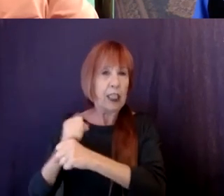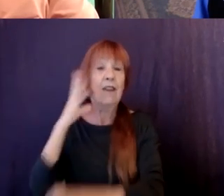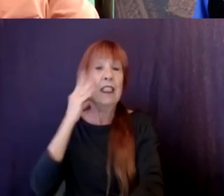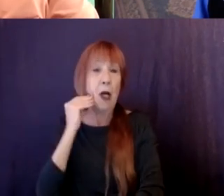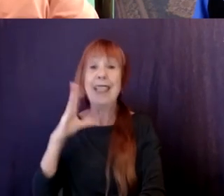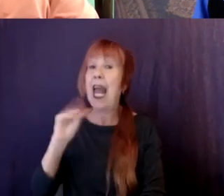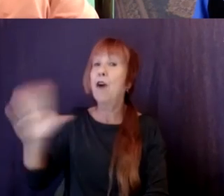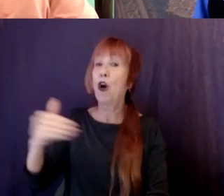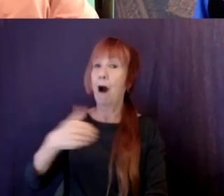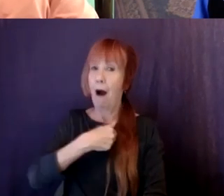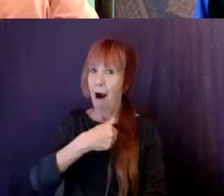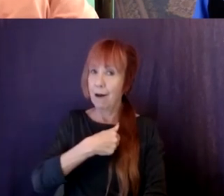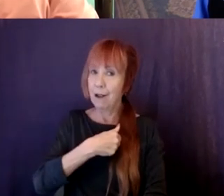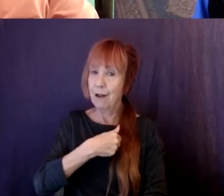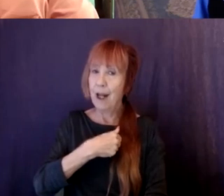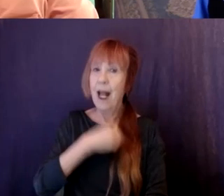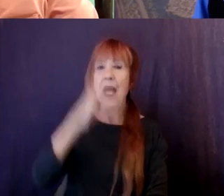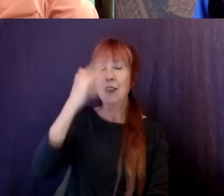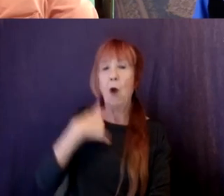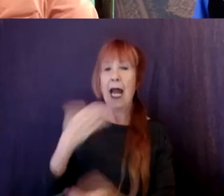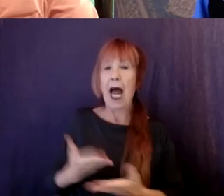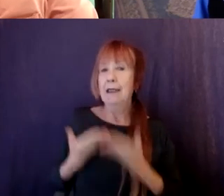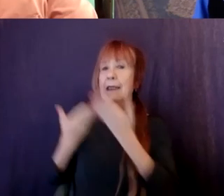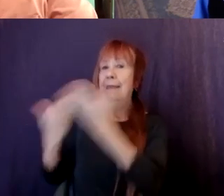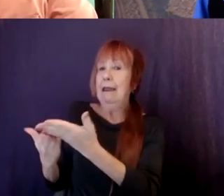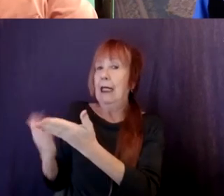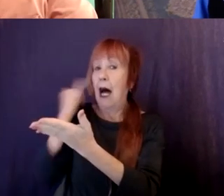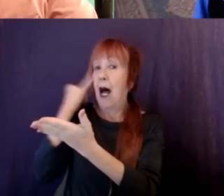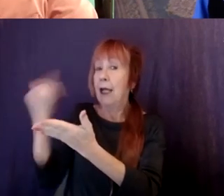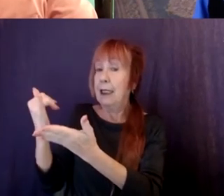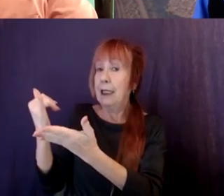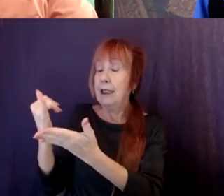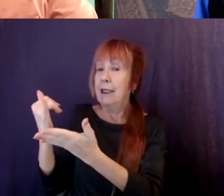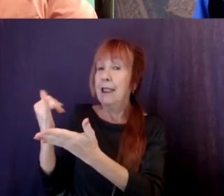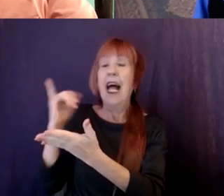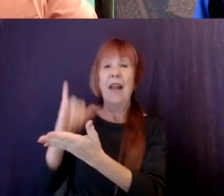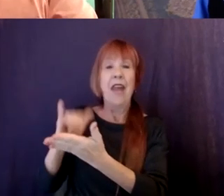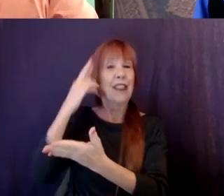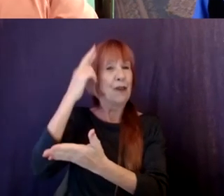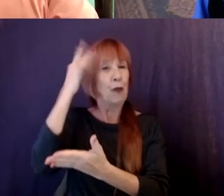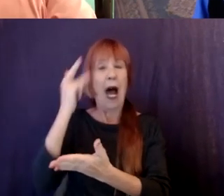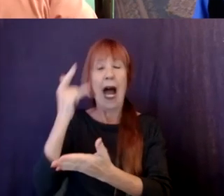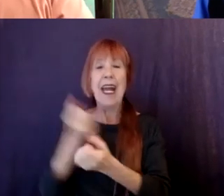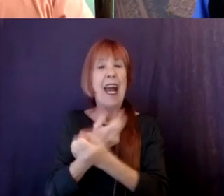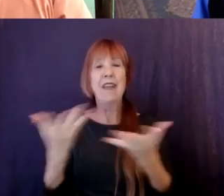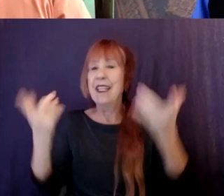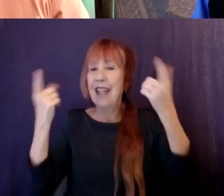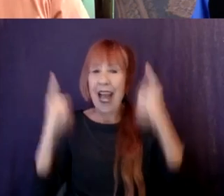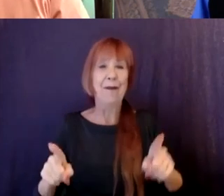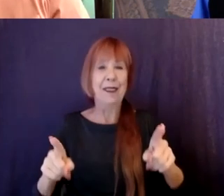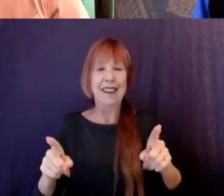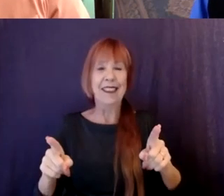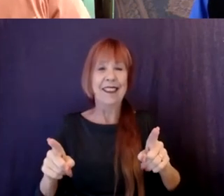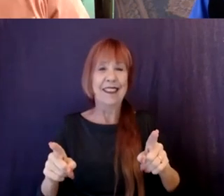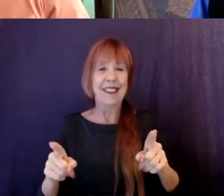reason I pitched an idea to her, is the reason that this became a reality.